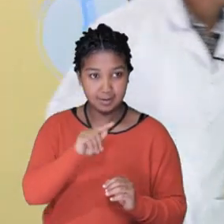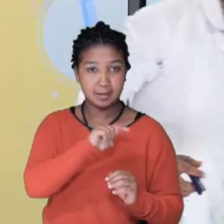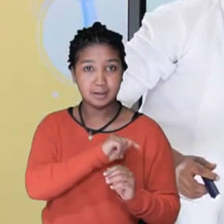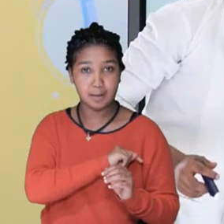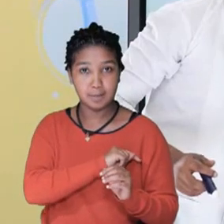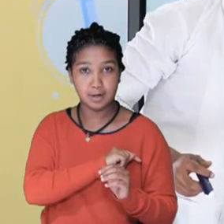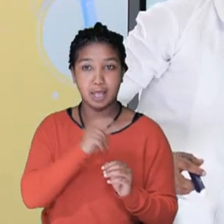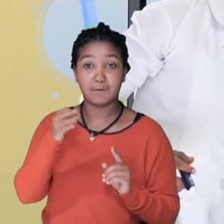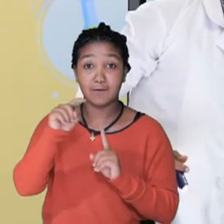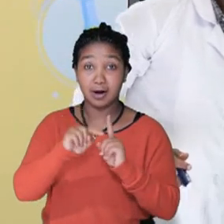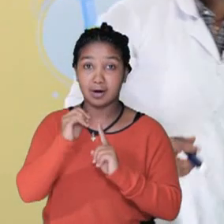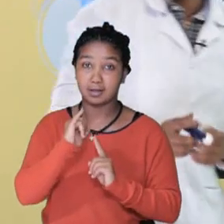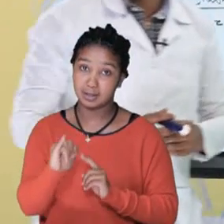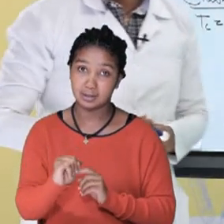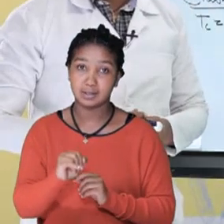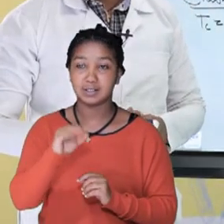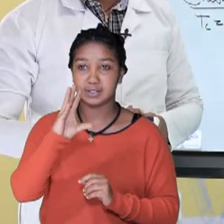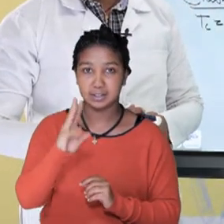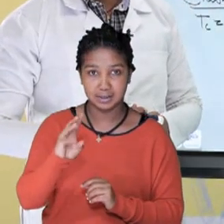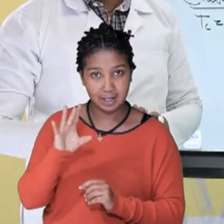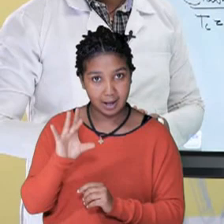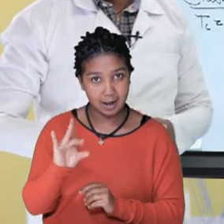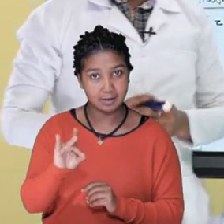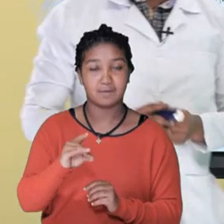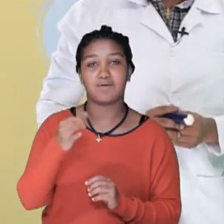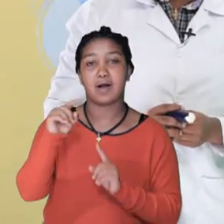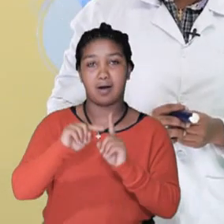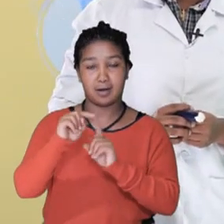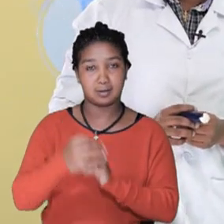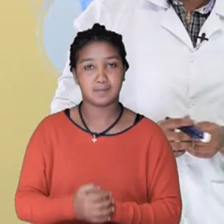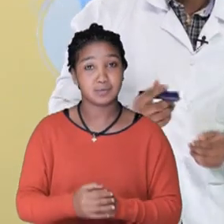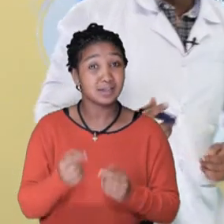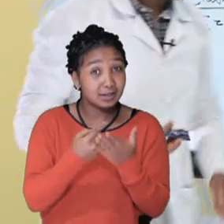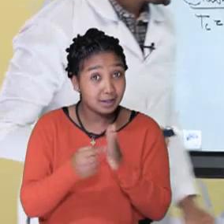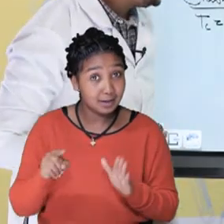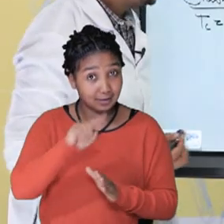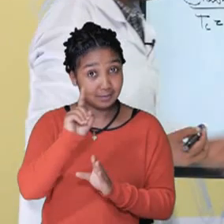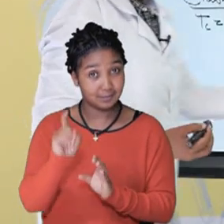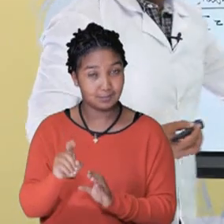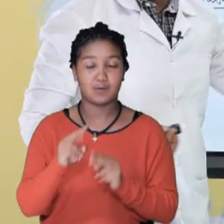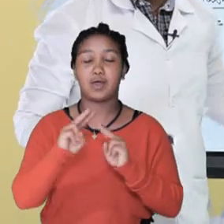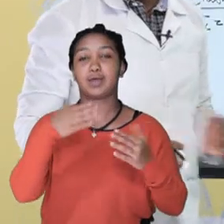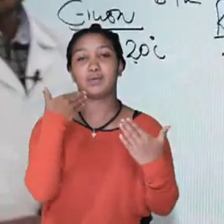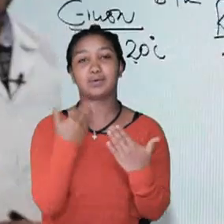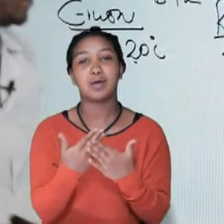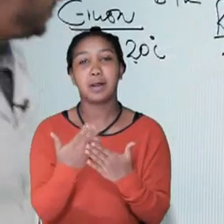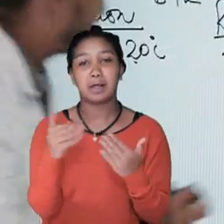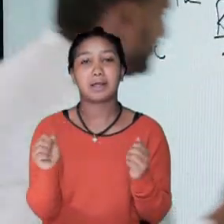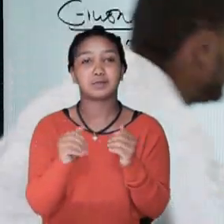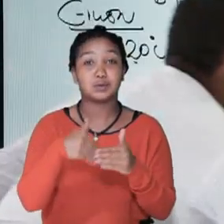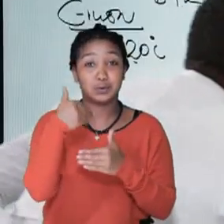in Fahrenheit is 68 Fahrenheit. Is it clear? Very good. Let us do the next